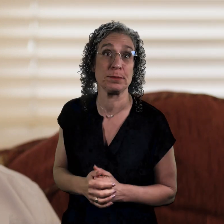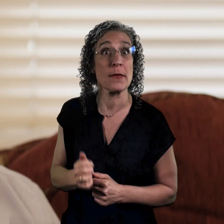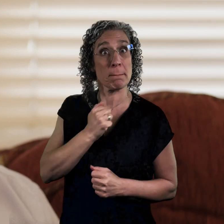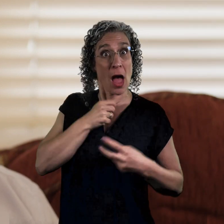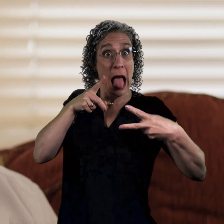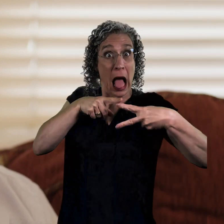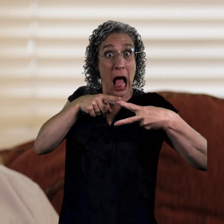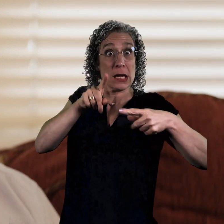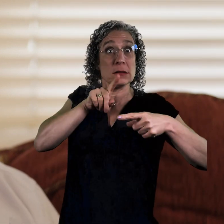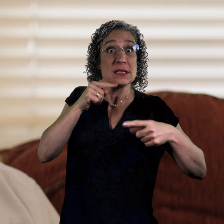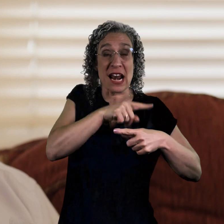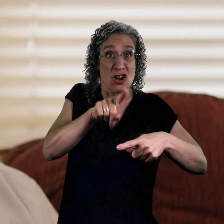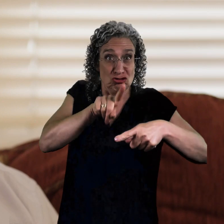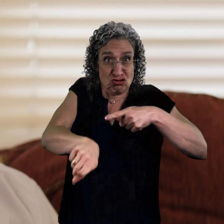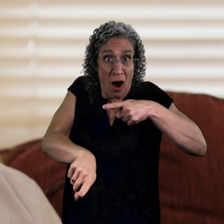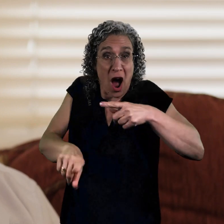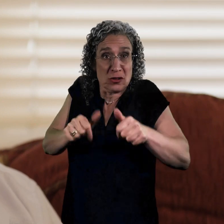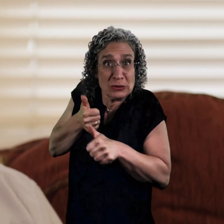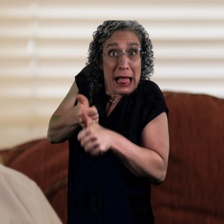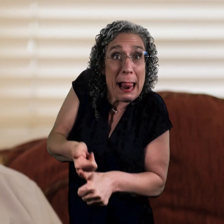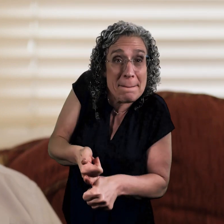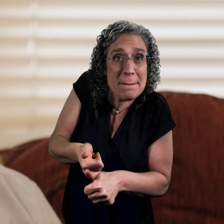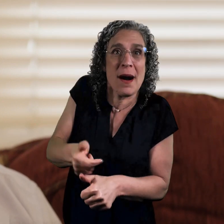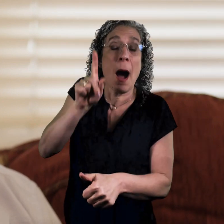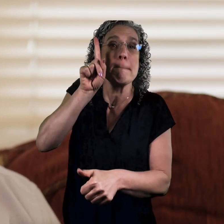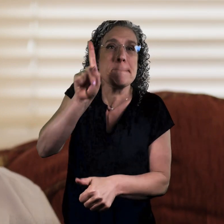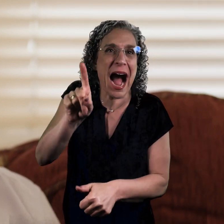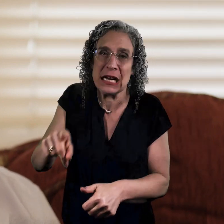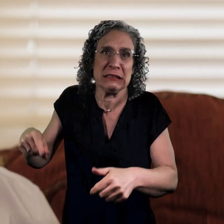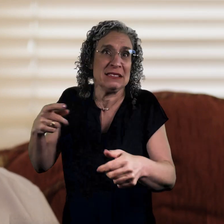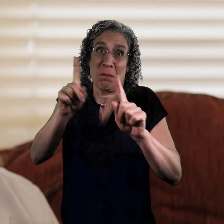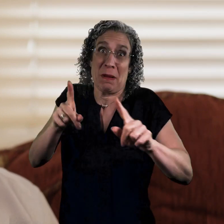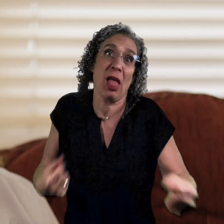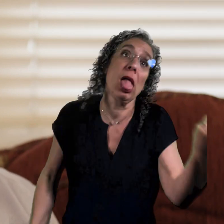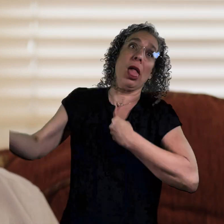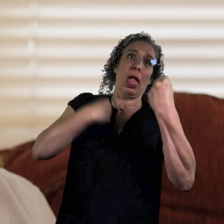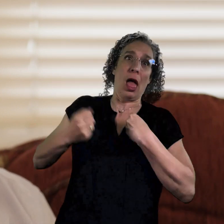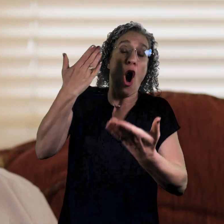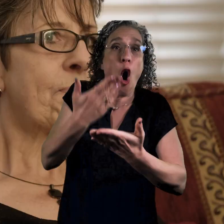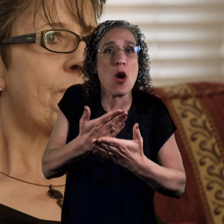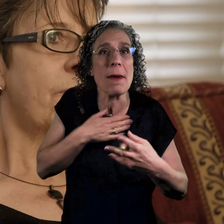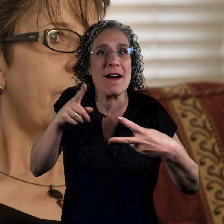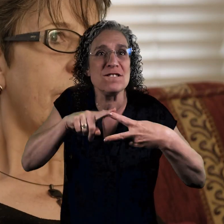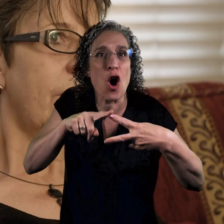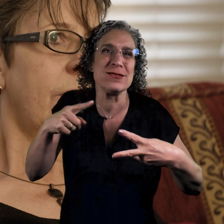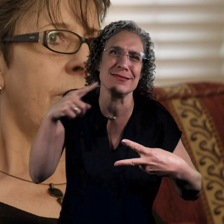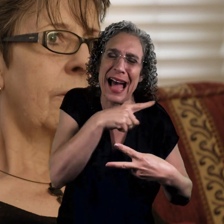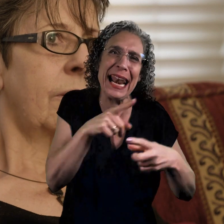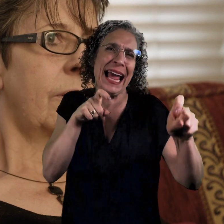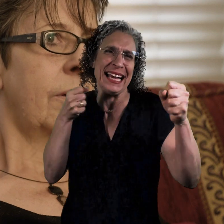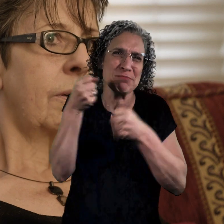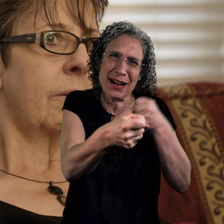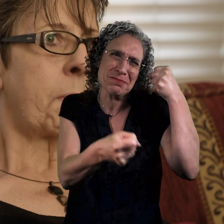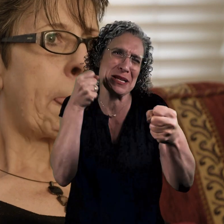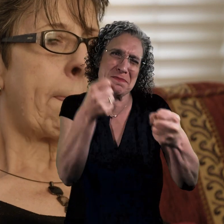was a bit of a fight. They backed him onto this main road as they're fighting. Another coward got behind him. They got him on the floor until penalty shots to his face and